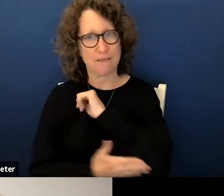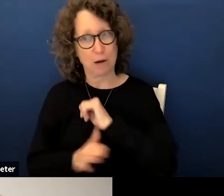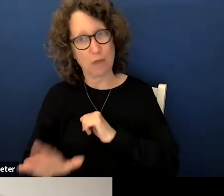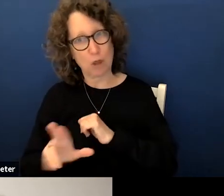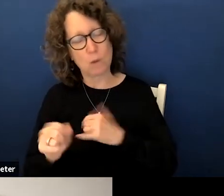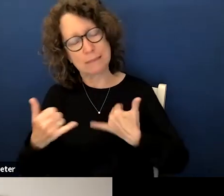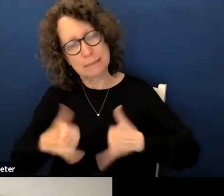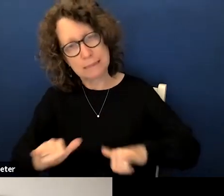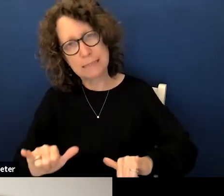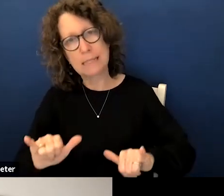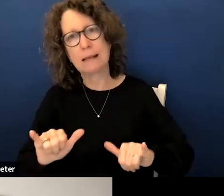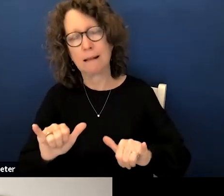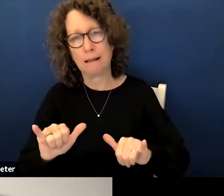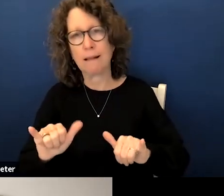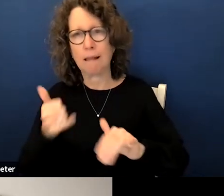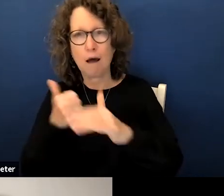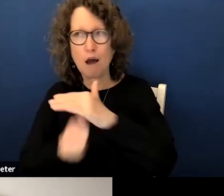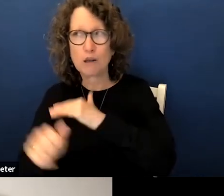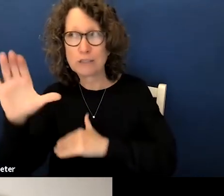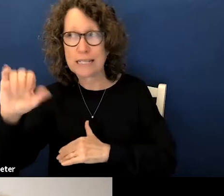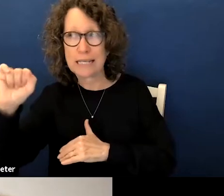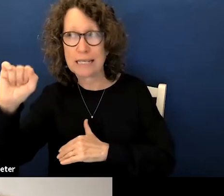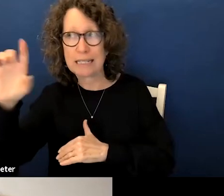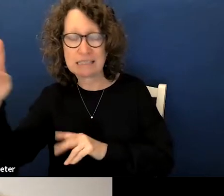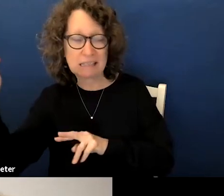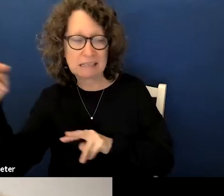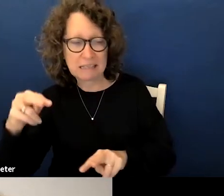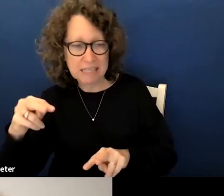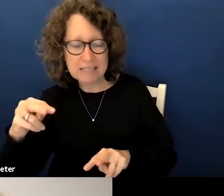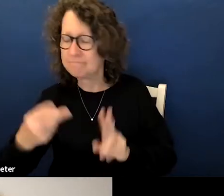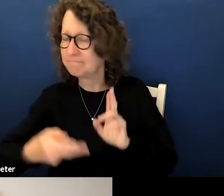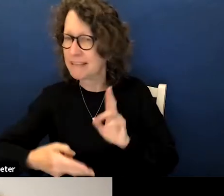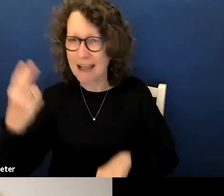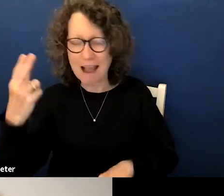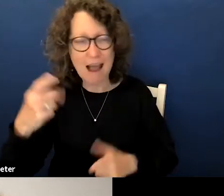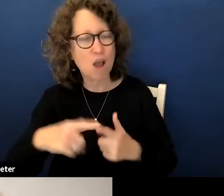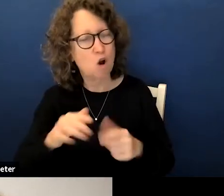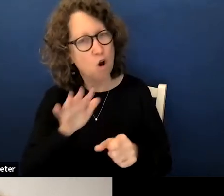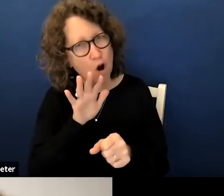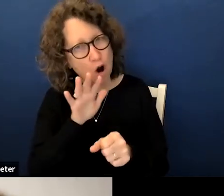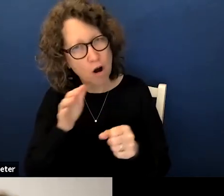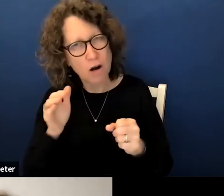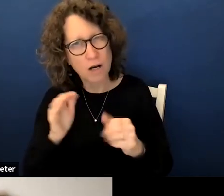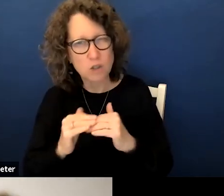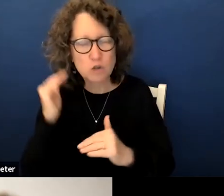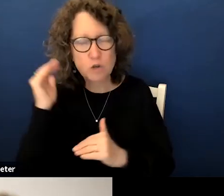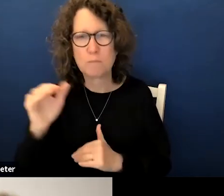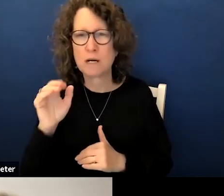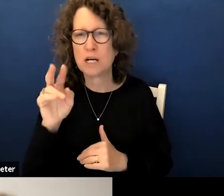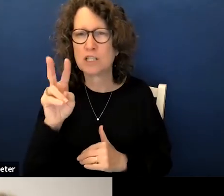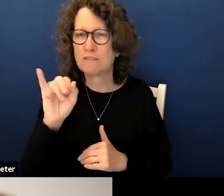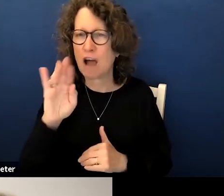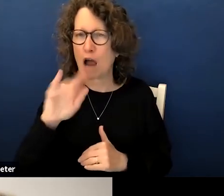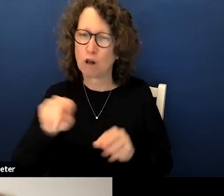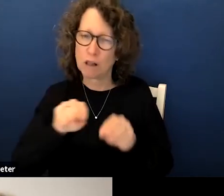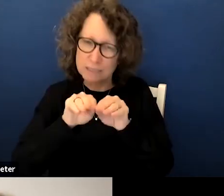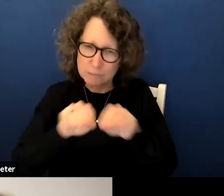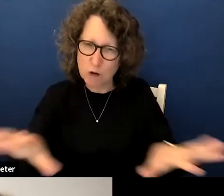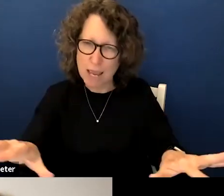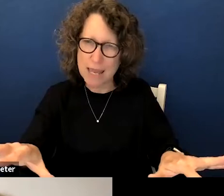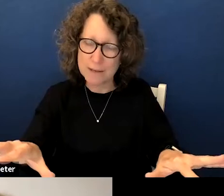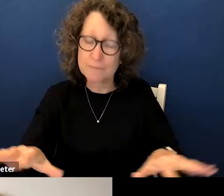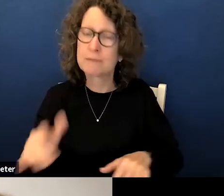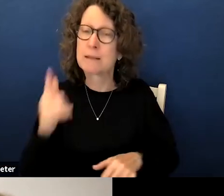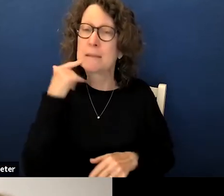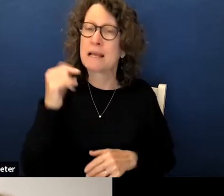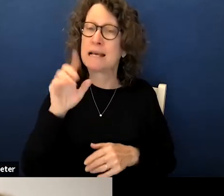.S. are still classified by the CDC as having quote high or substantial viral spread because